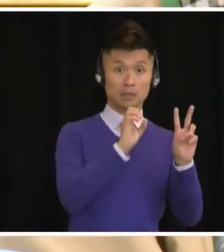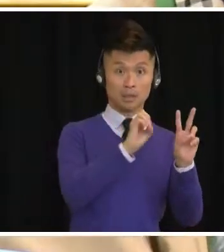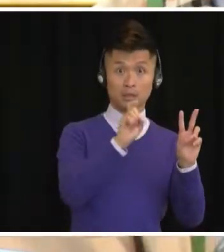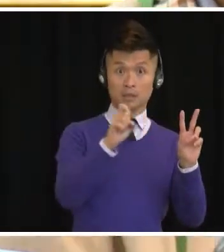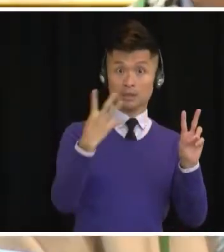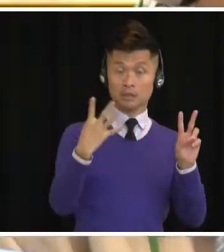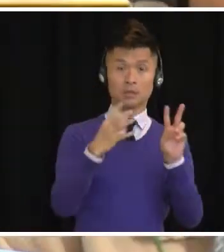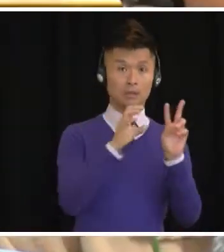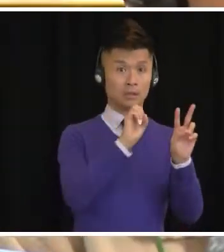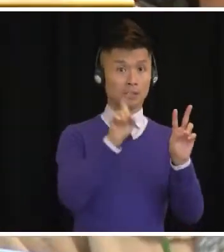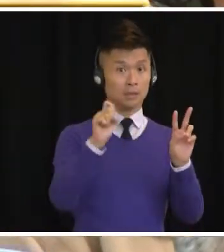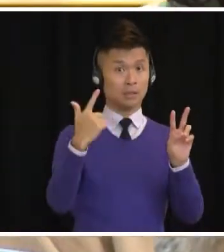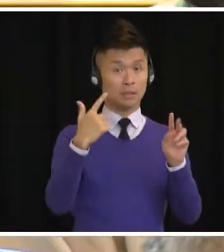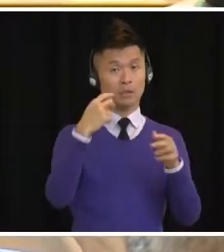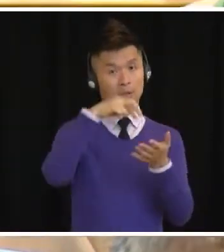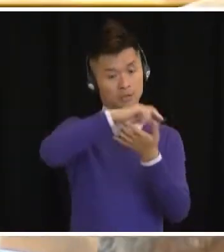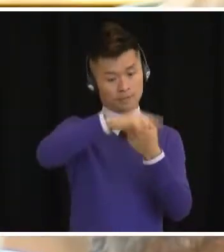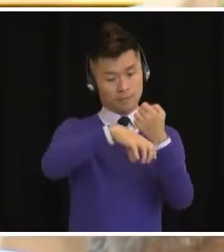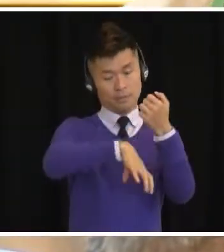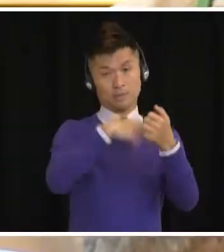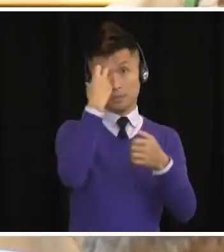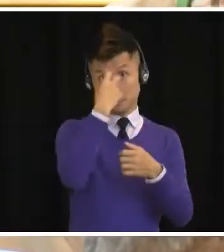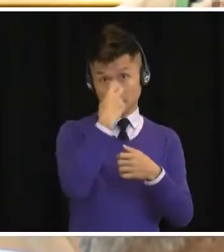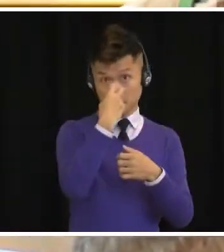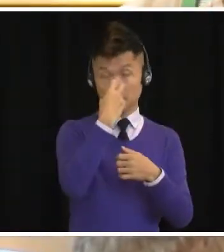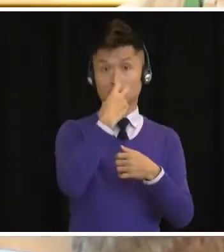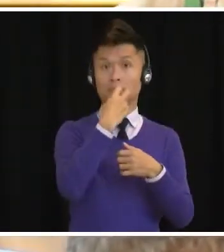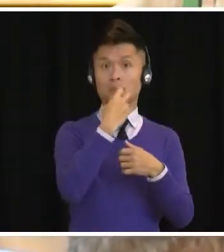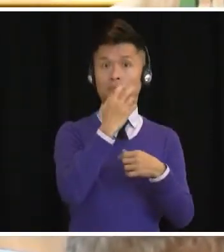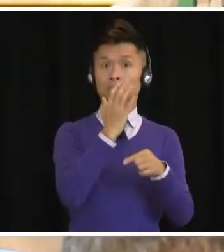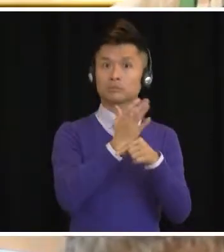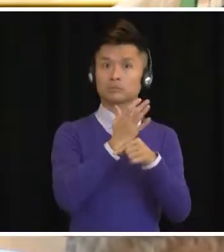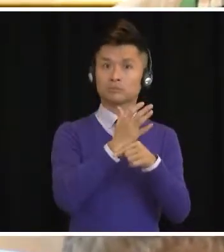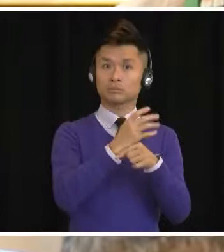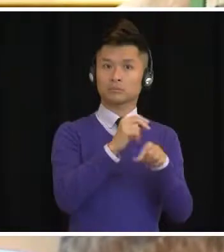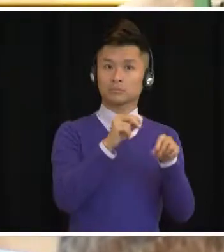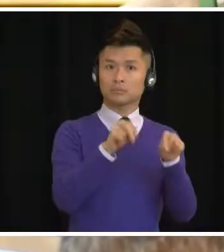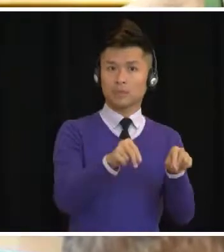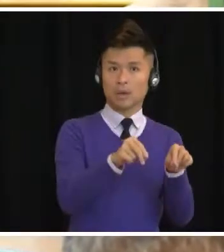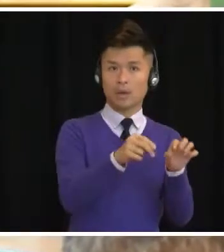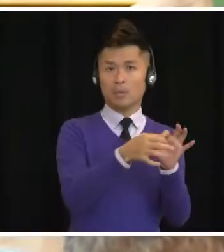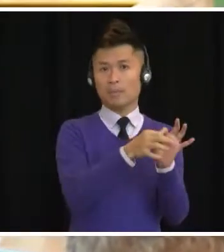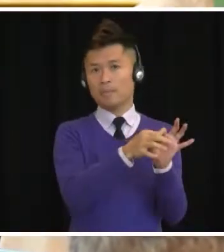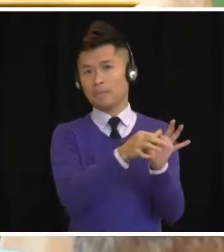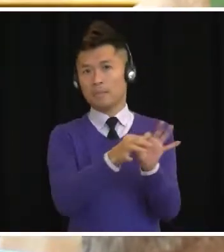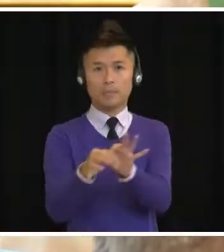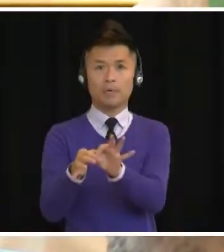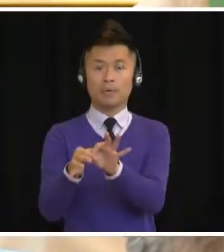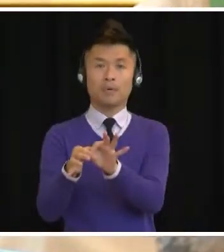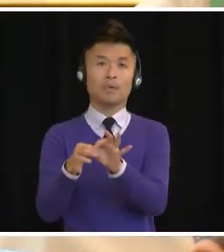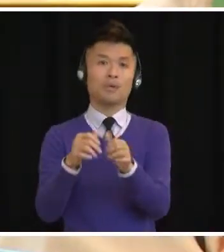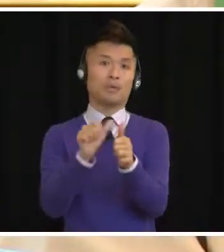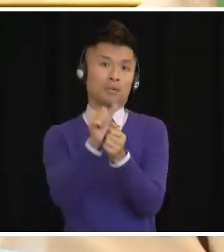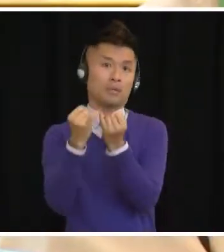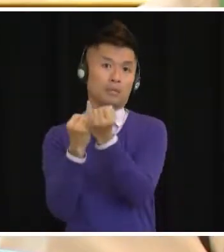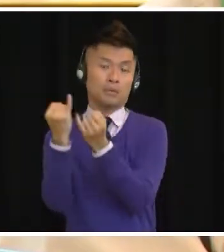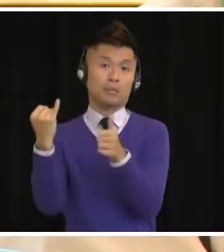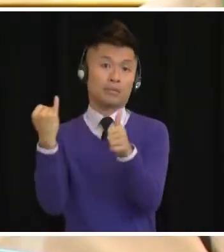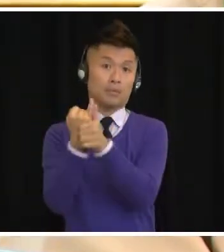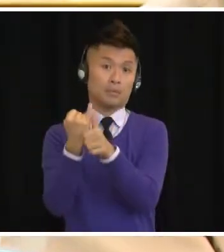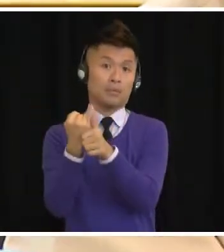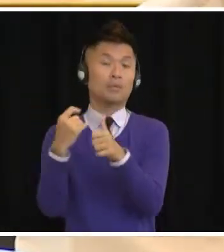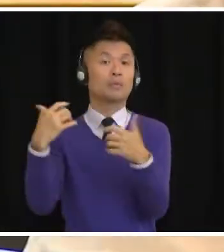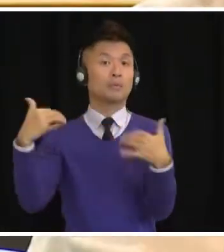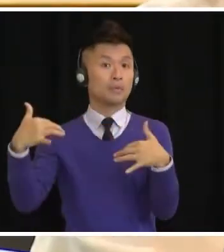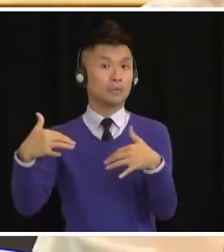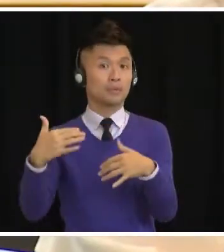are between 16 to 18. And the review that was made at the Legislative Yuan in 2014 and 16 was